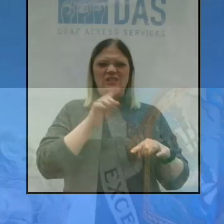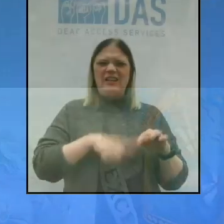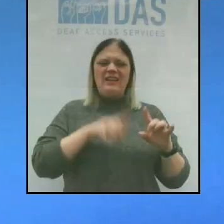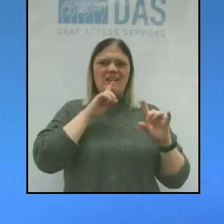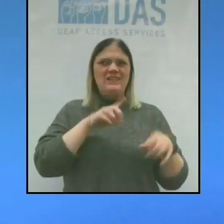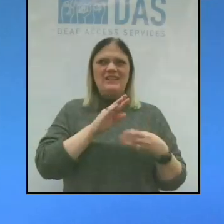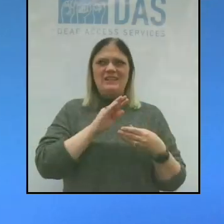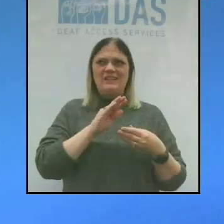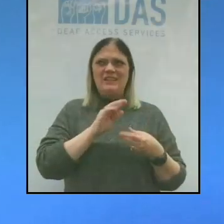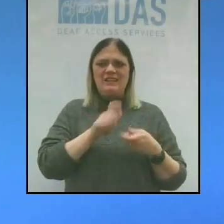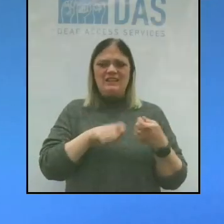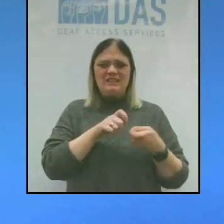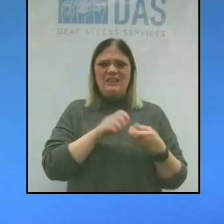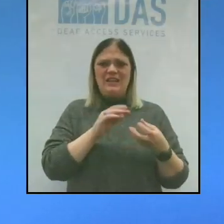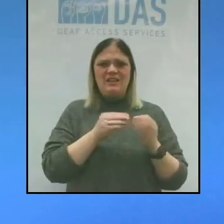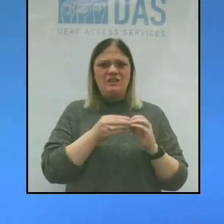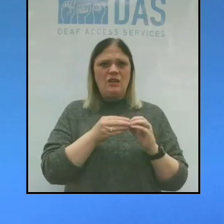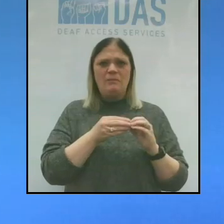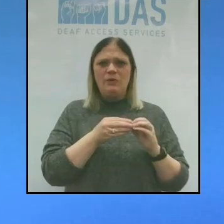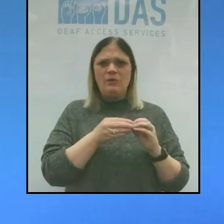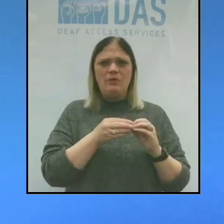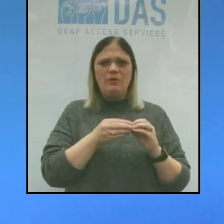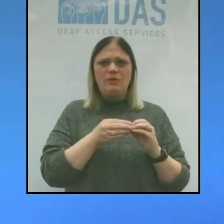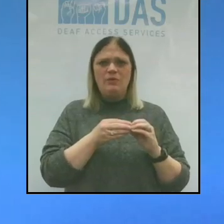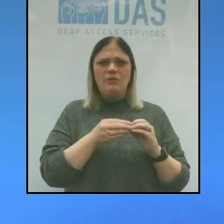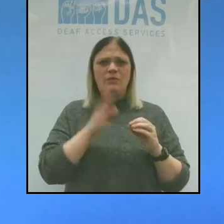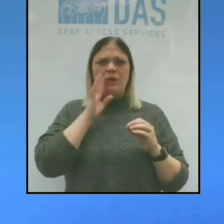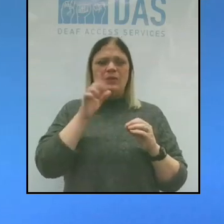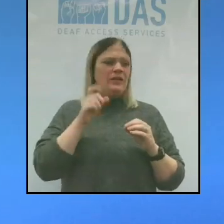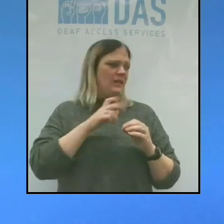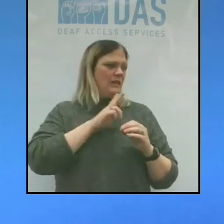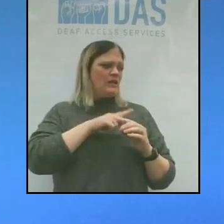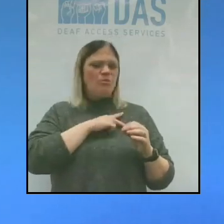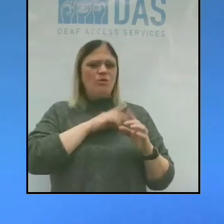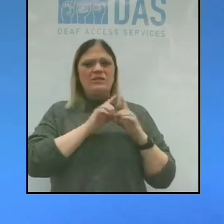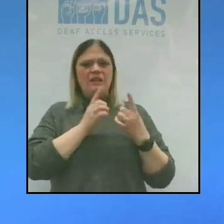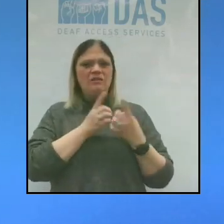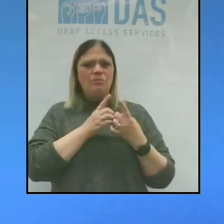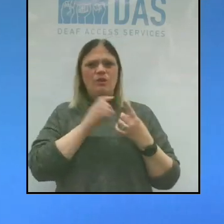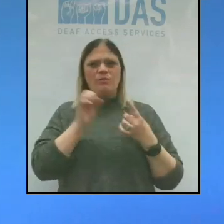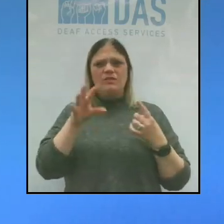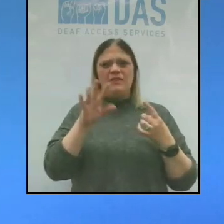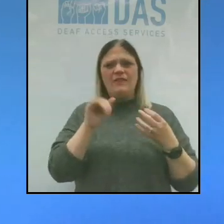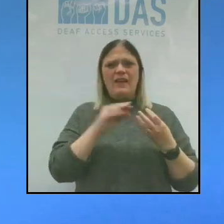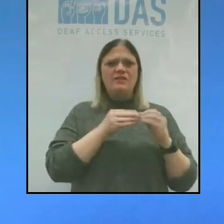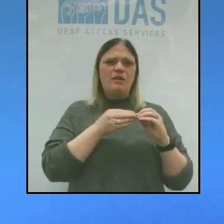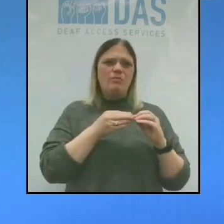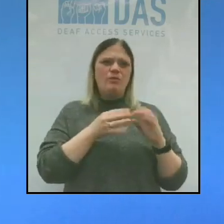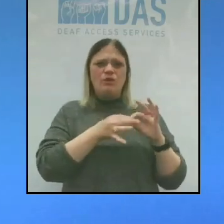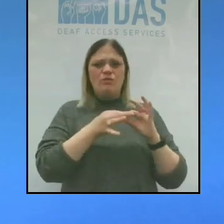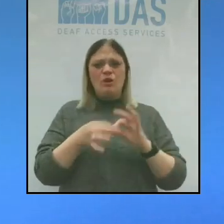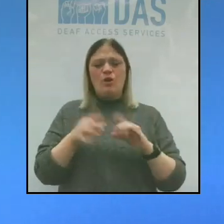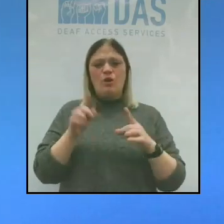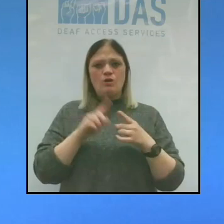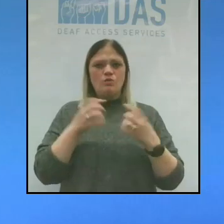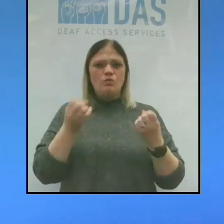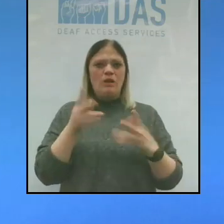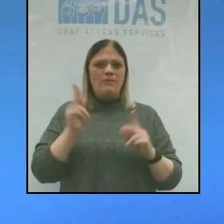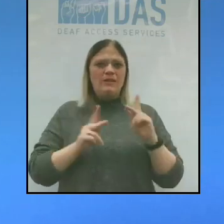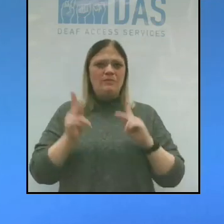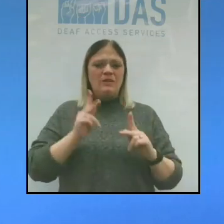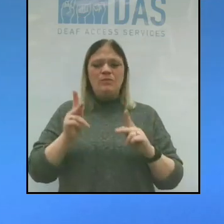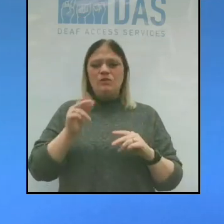number. I'll have to get the personnel department to get you that number with regards to the number of individuals